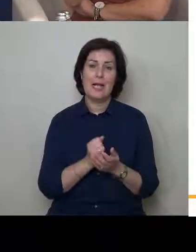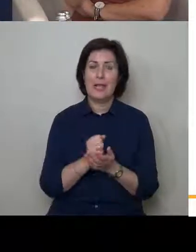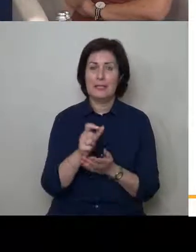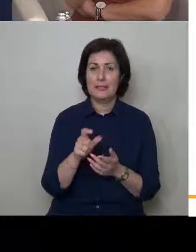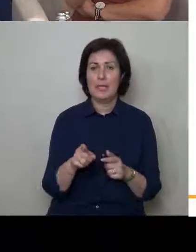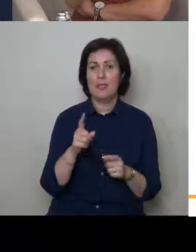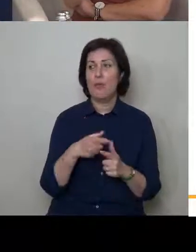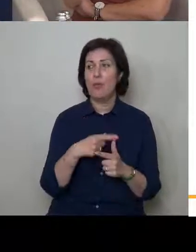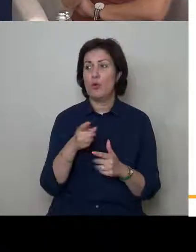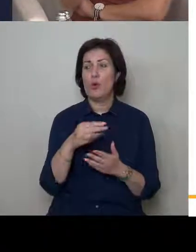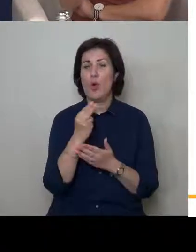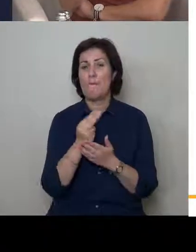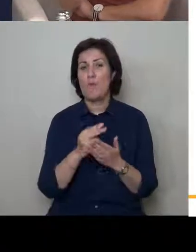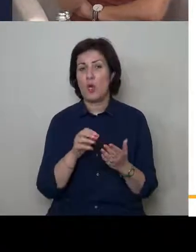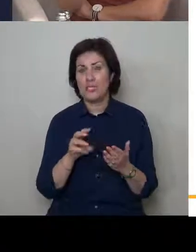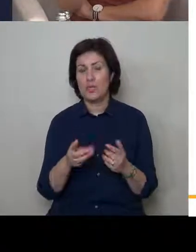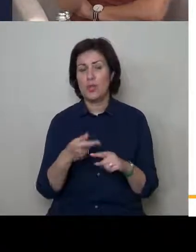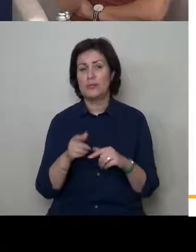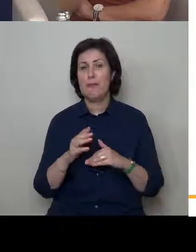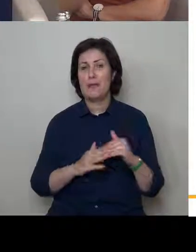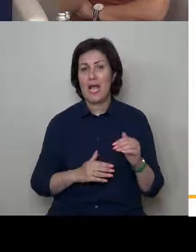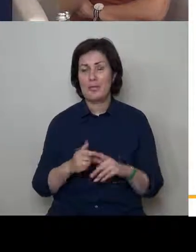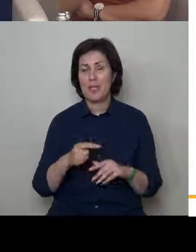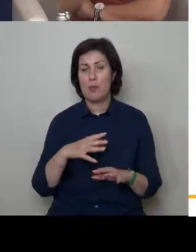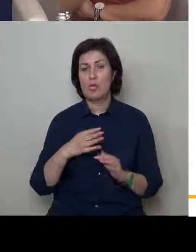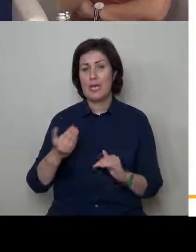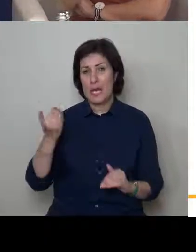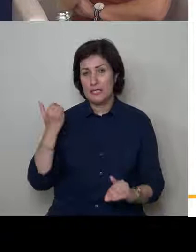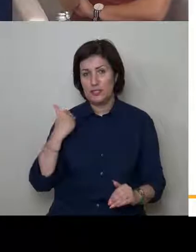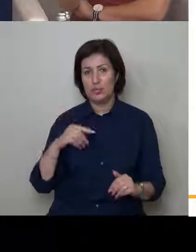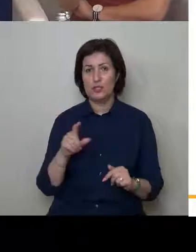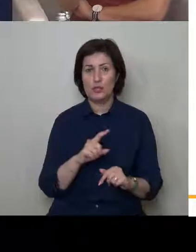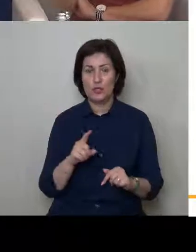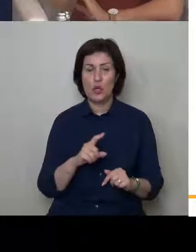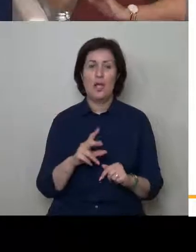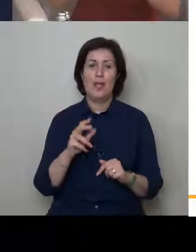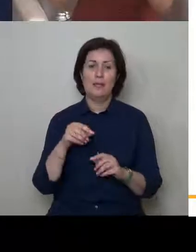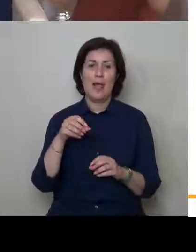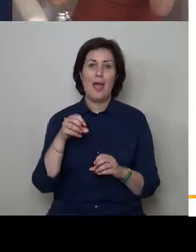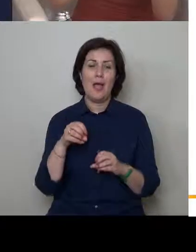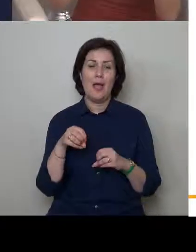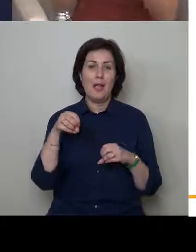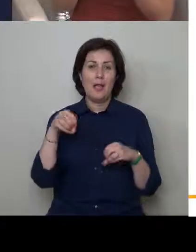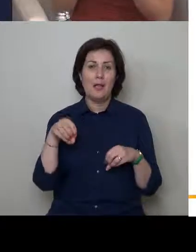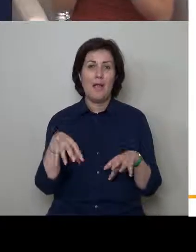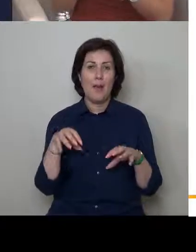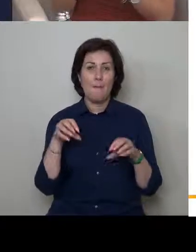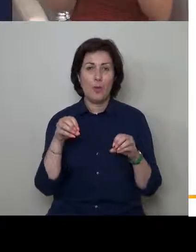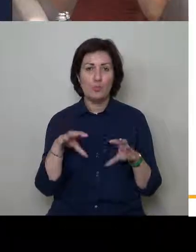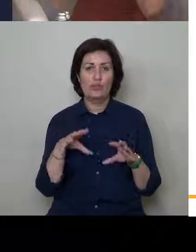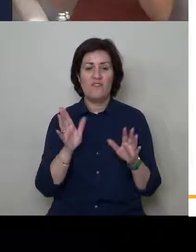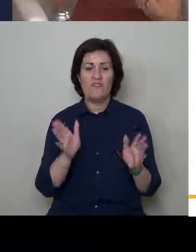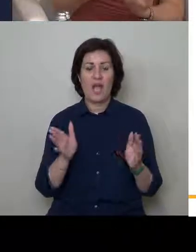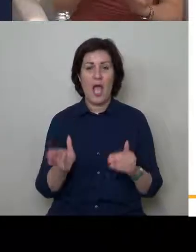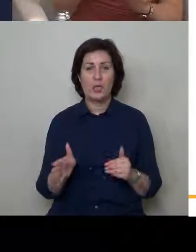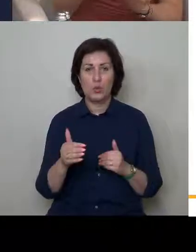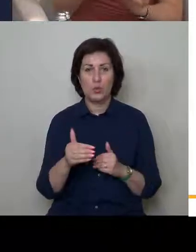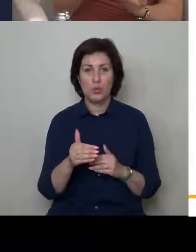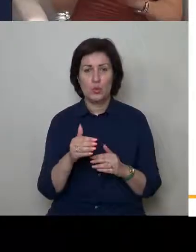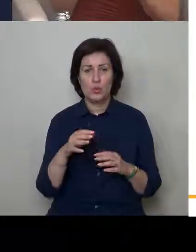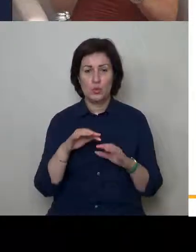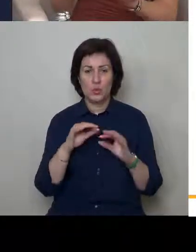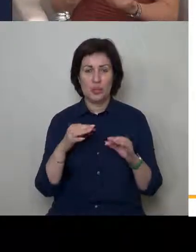because the name of the candidate or his or her portrait is there. So the practice that we had